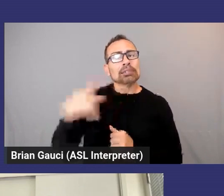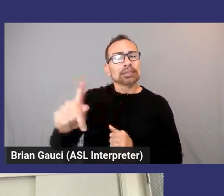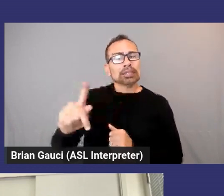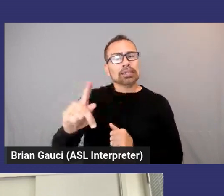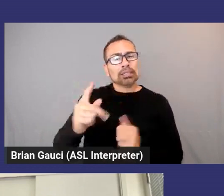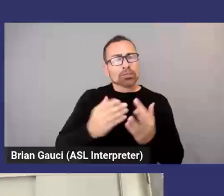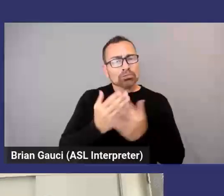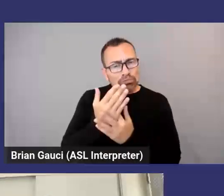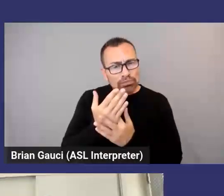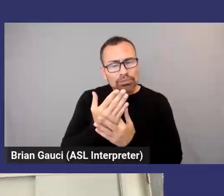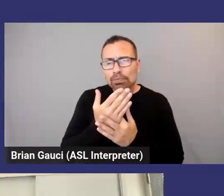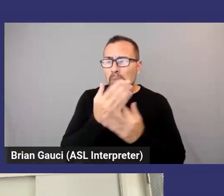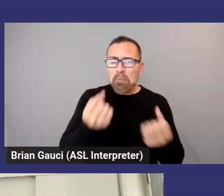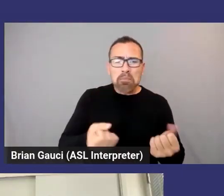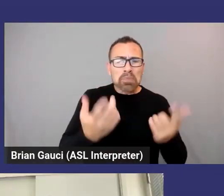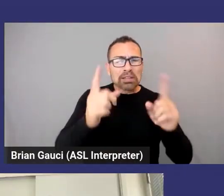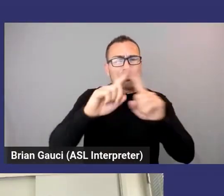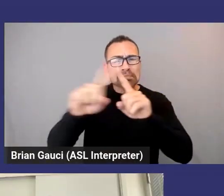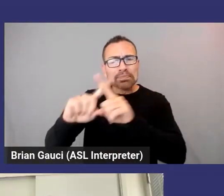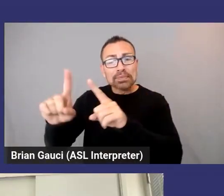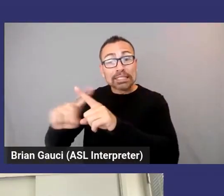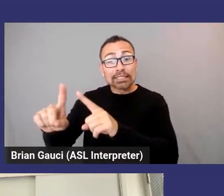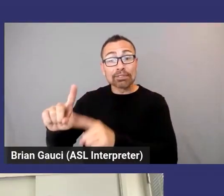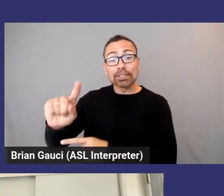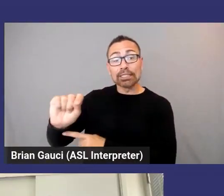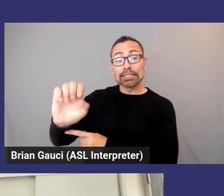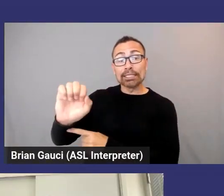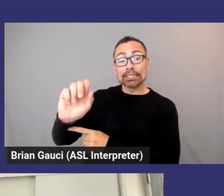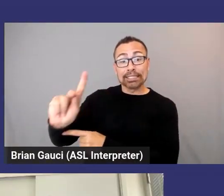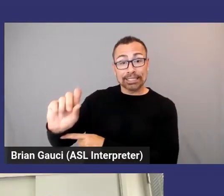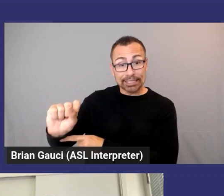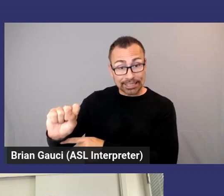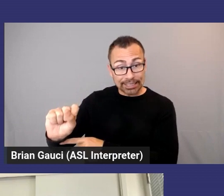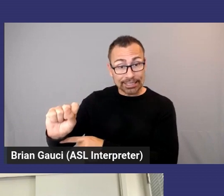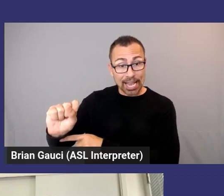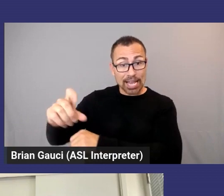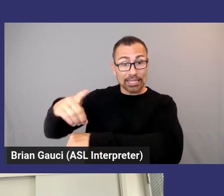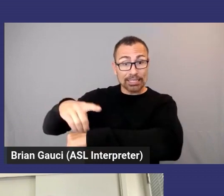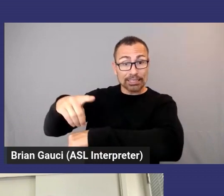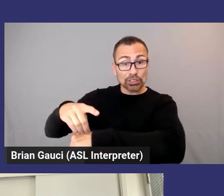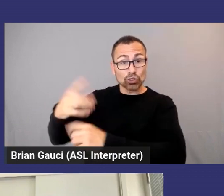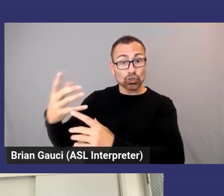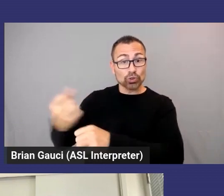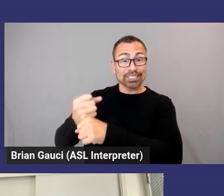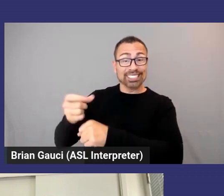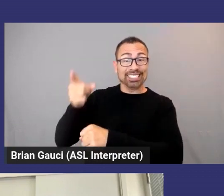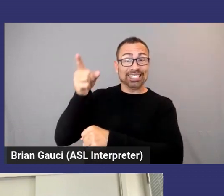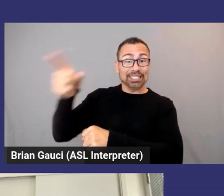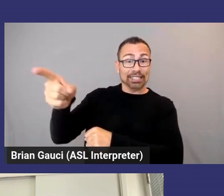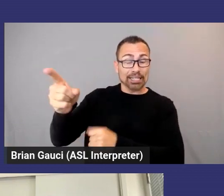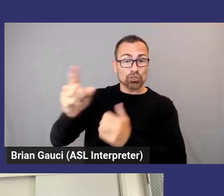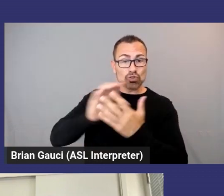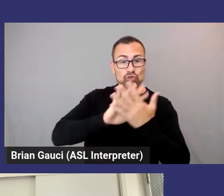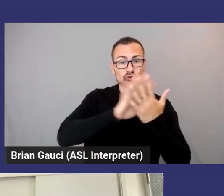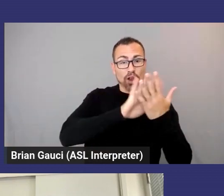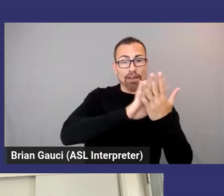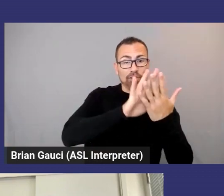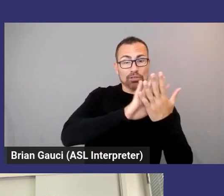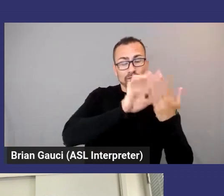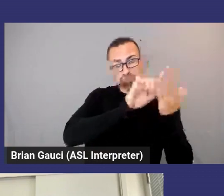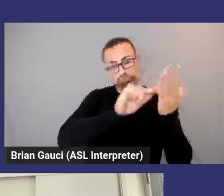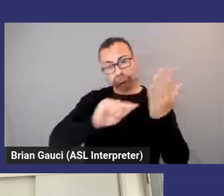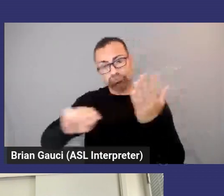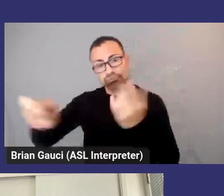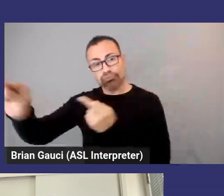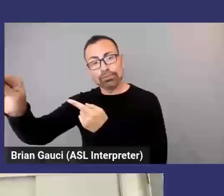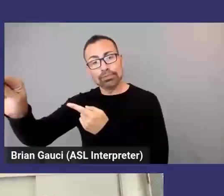bunch of different kind of tasks in order to actually get that traffic over there, right? And see, these are things like service discovery, like we just talked about.